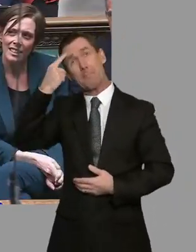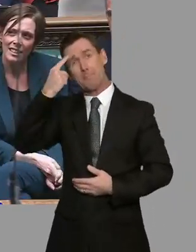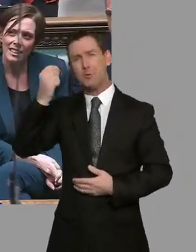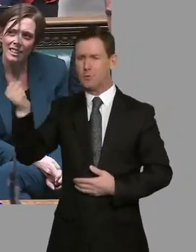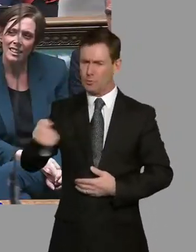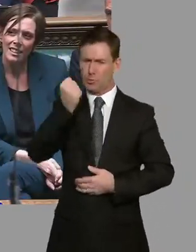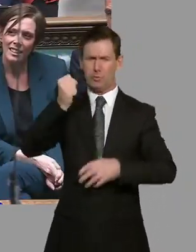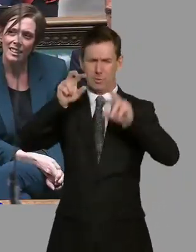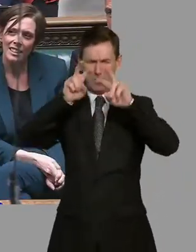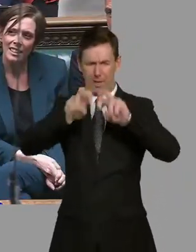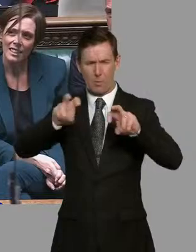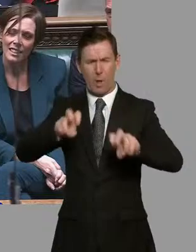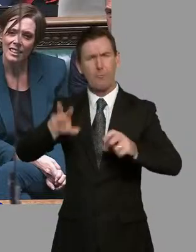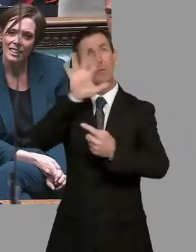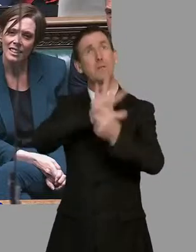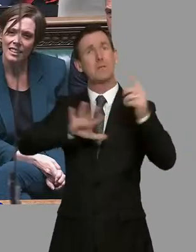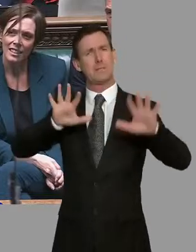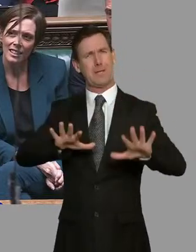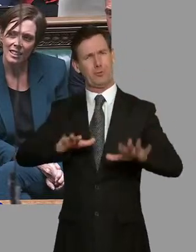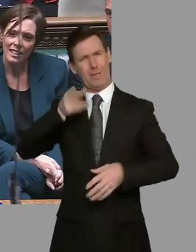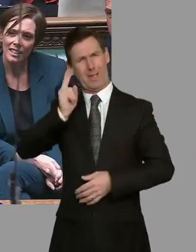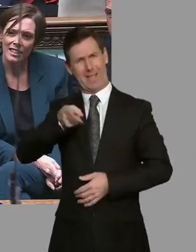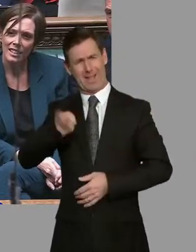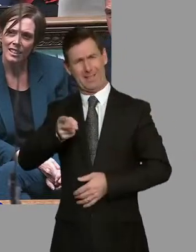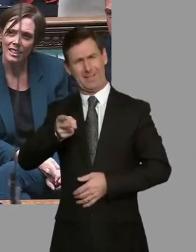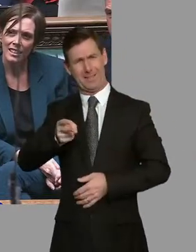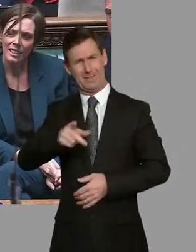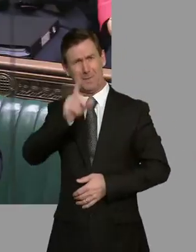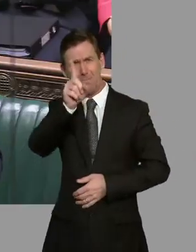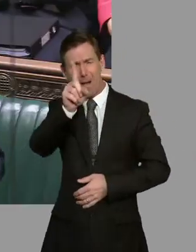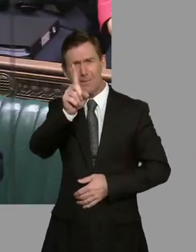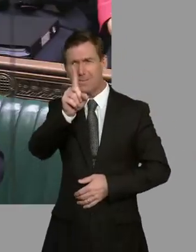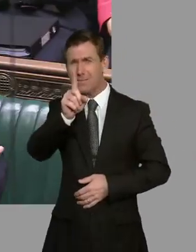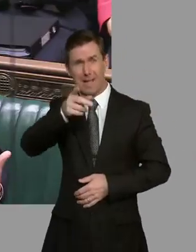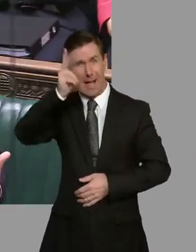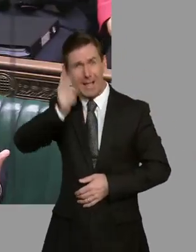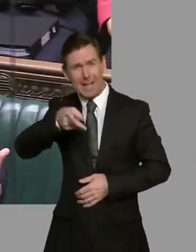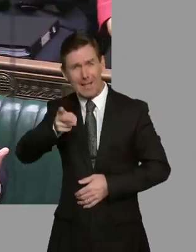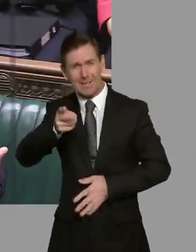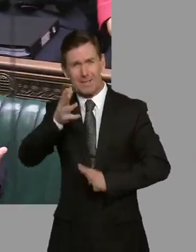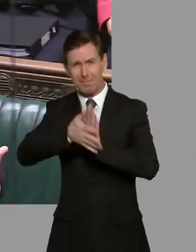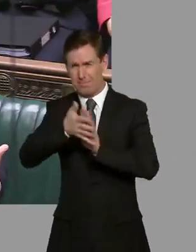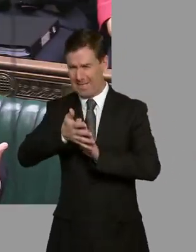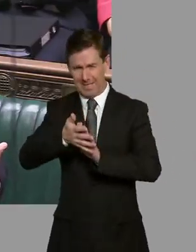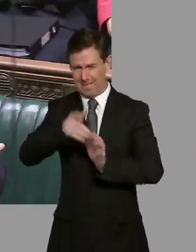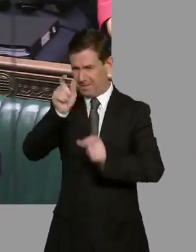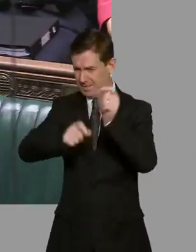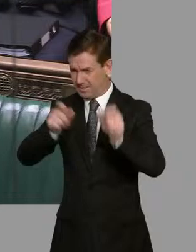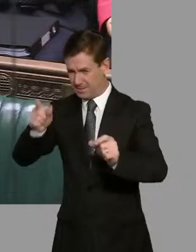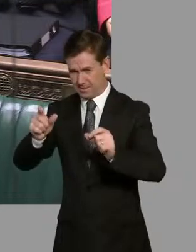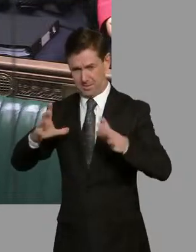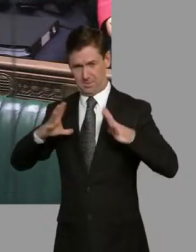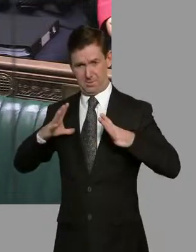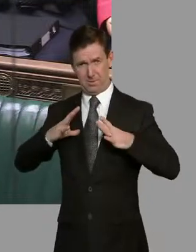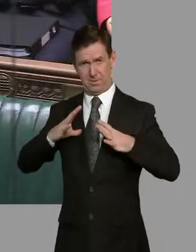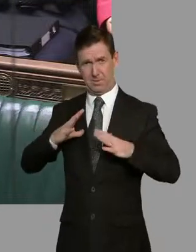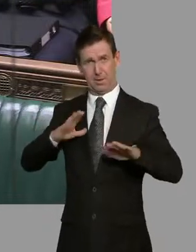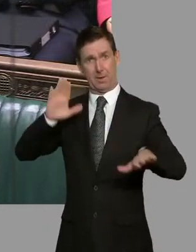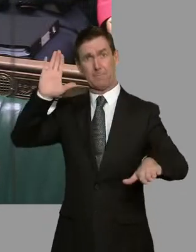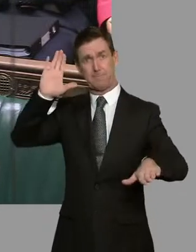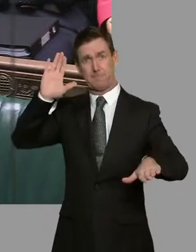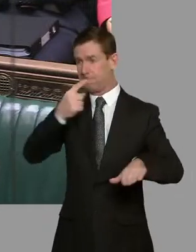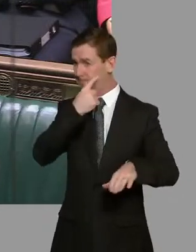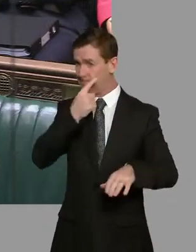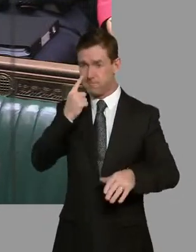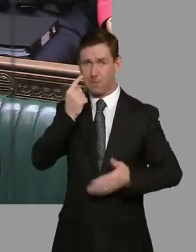all the victims and survivors who are going to give evidence need to be in a position to do so. Not all of them are. I've been speaking to them. There are some that do think they are. It